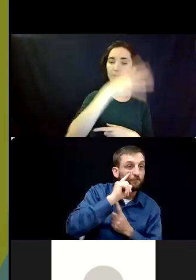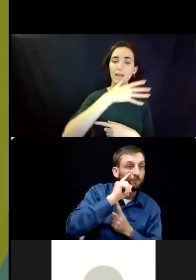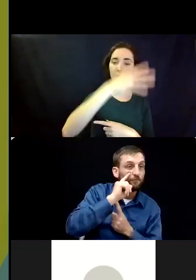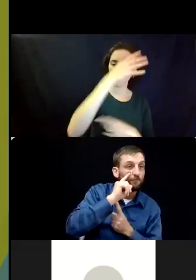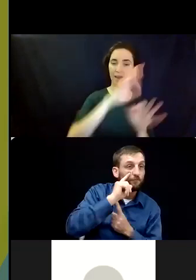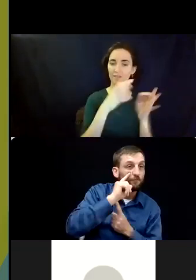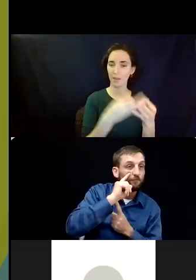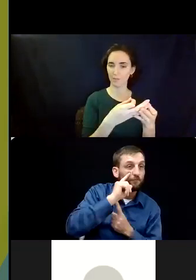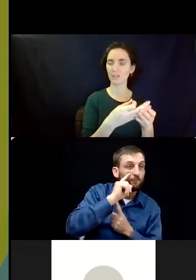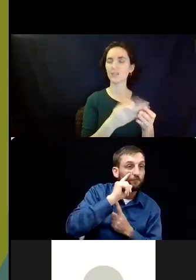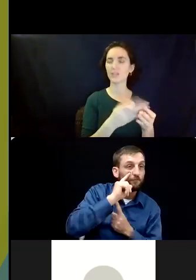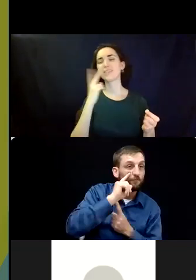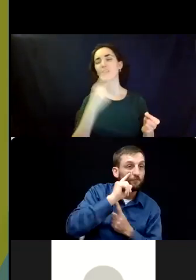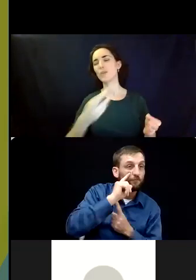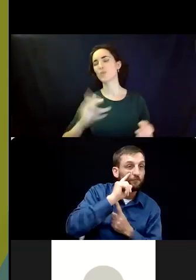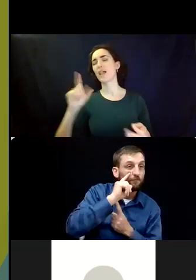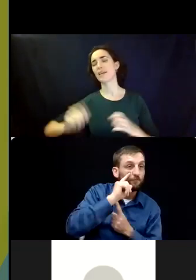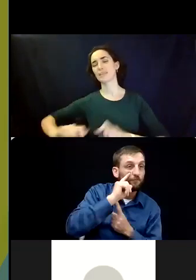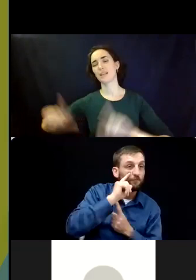later slide for you.